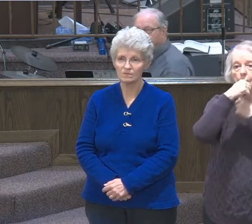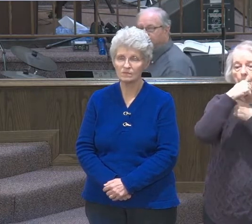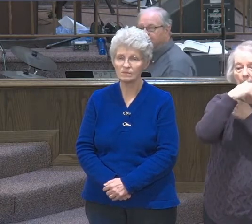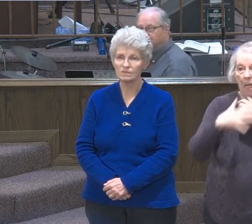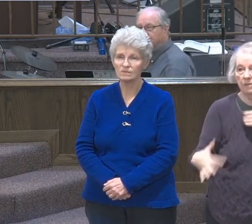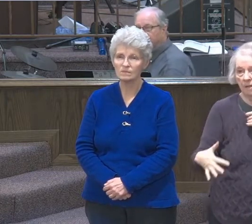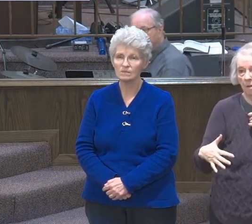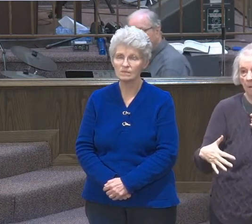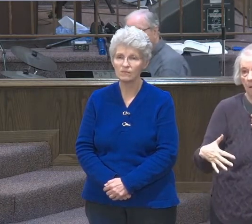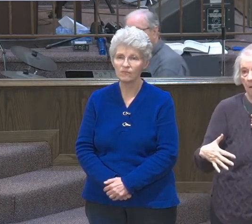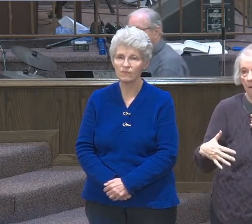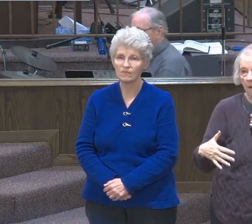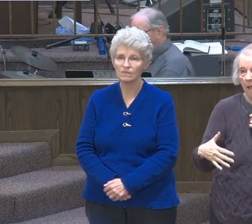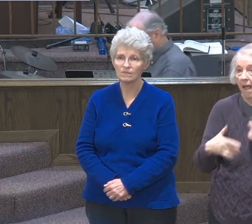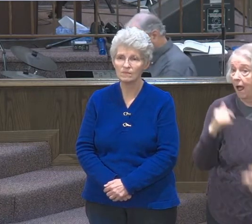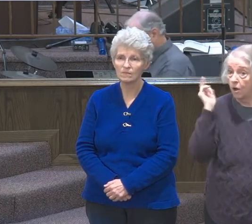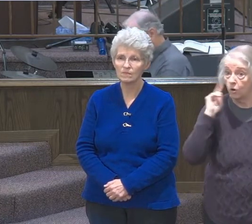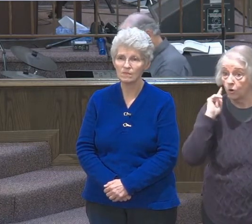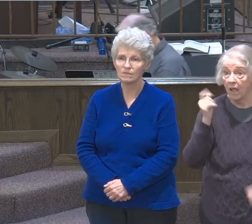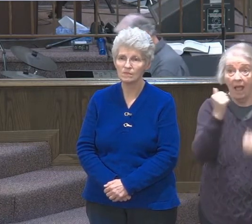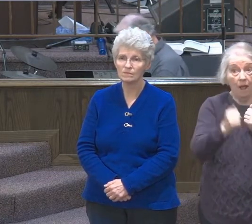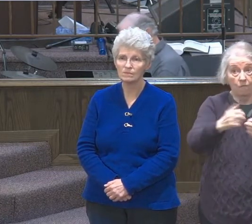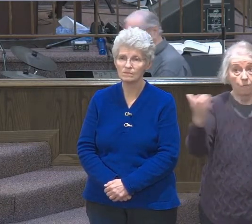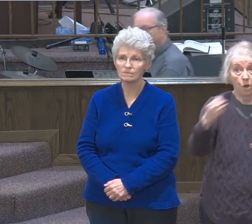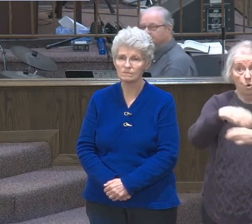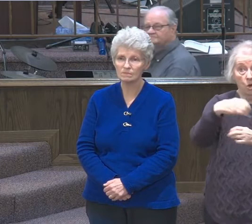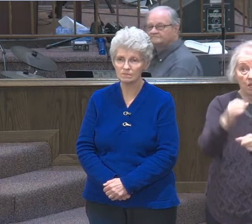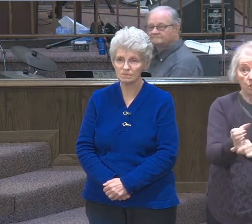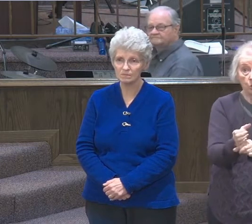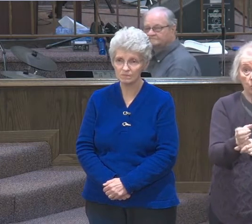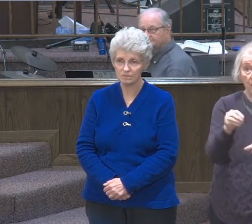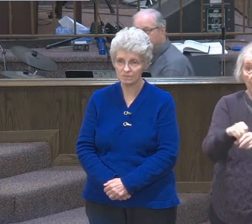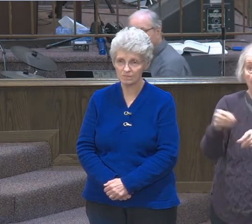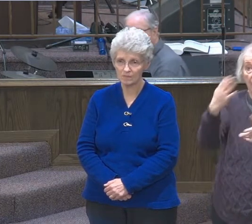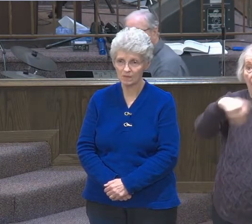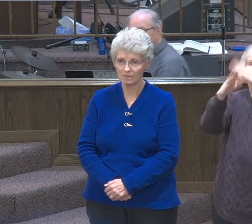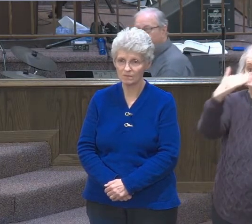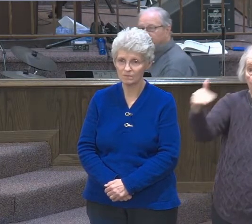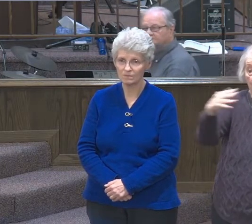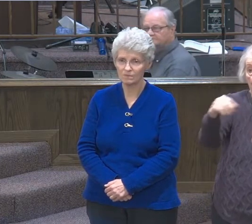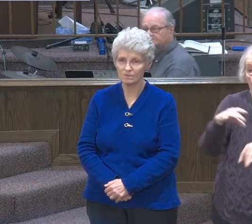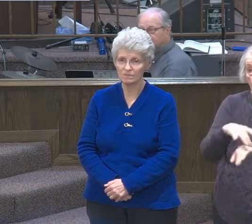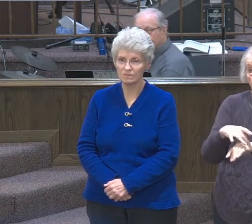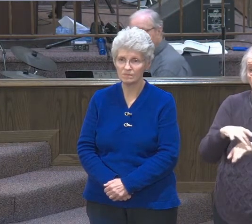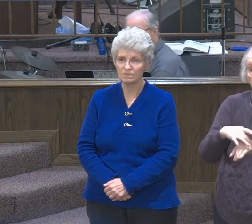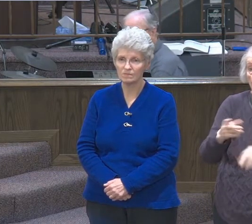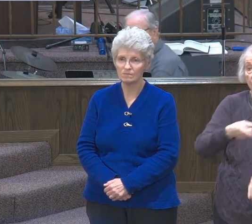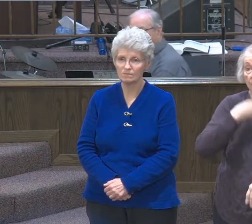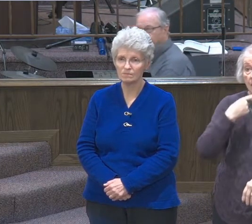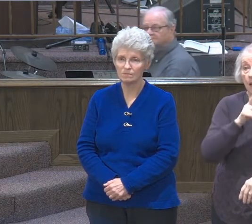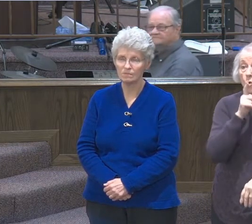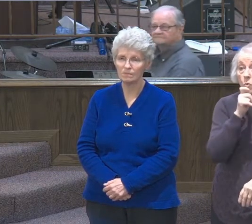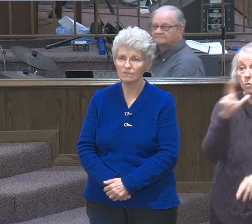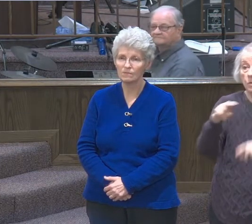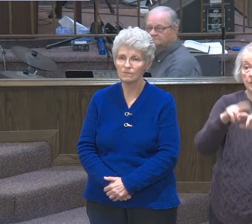creature in heaven and on earth and under the earth and in the sea and all that is in them saying, "To him who sits on the